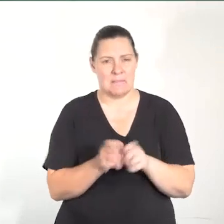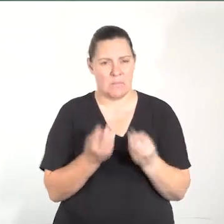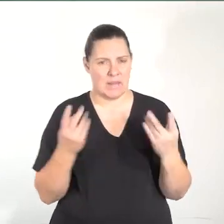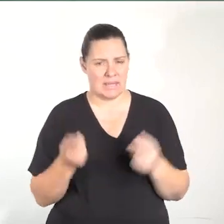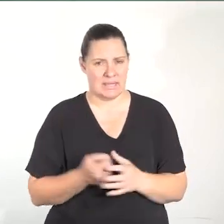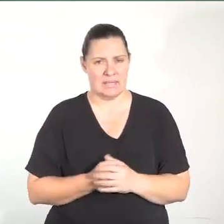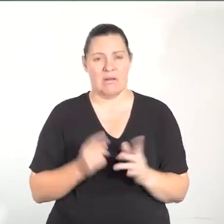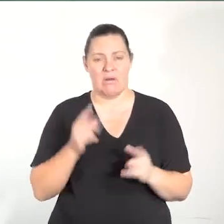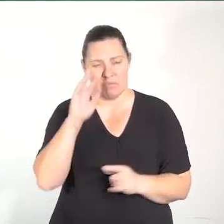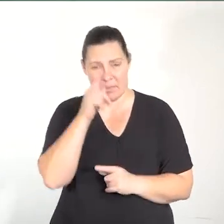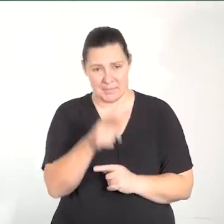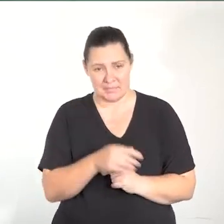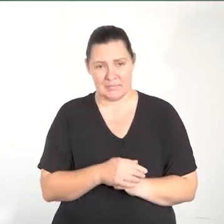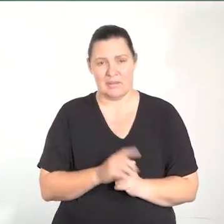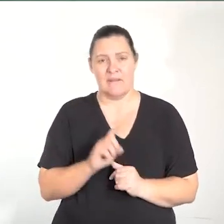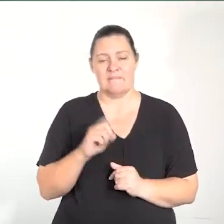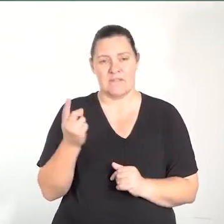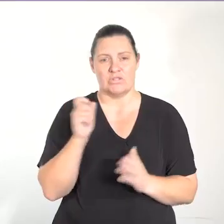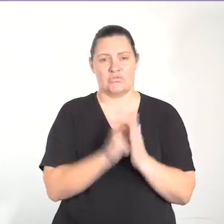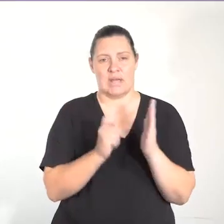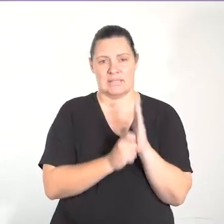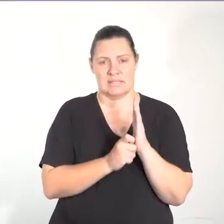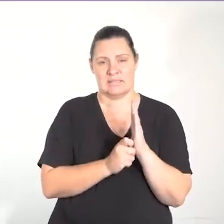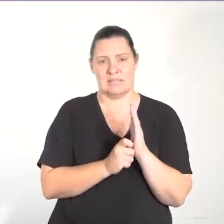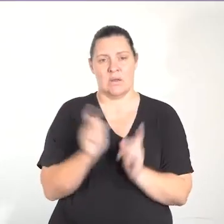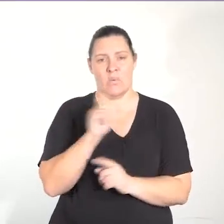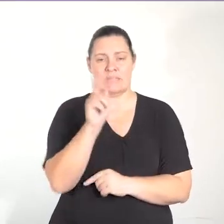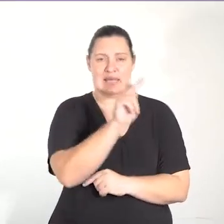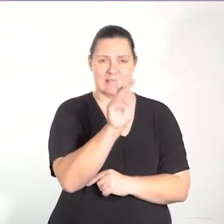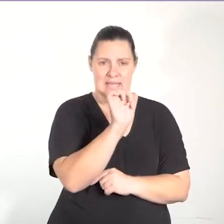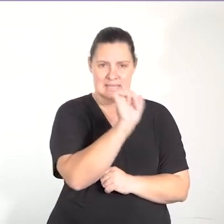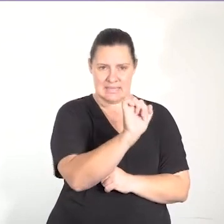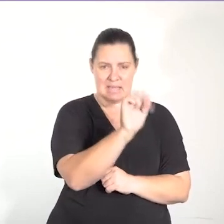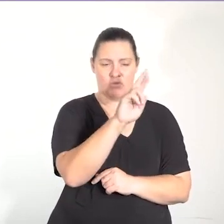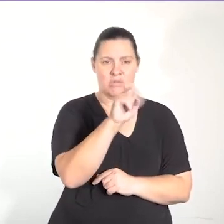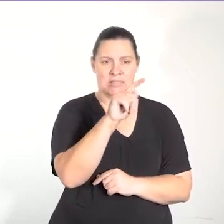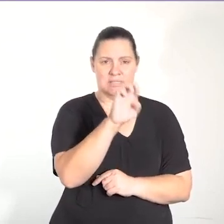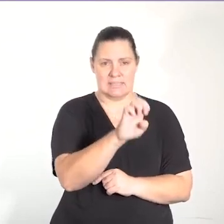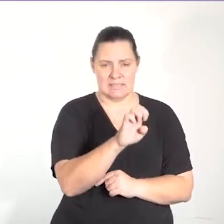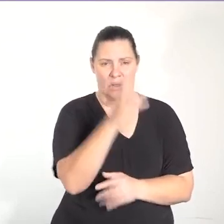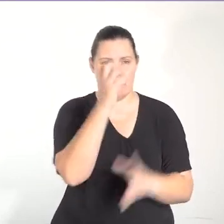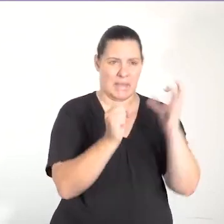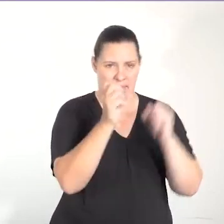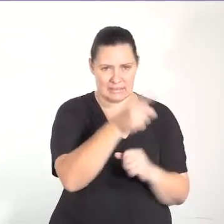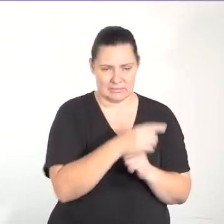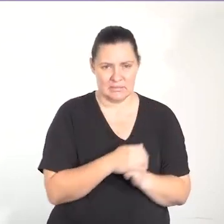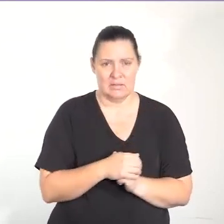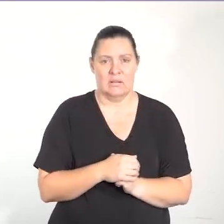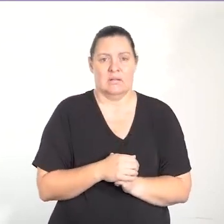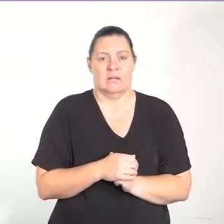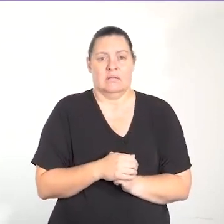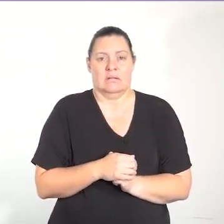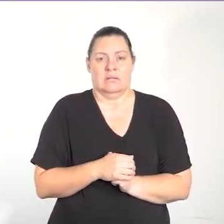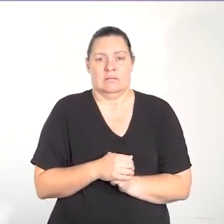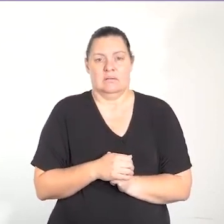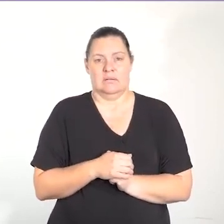that is? Okay, let us first write down what is Kensani's rate of picking apples. Let's